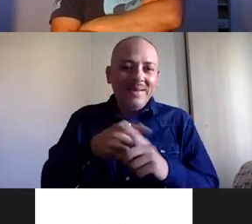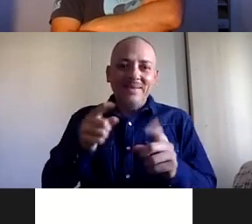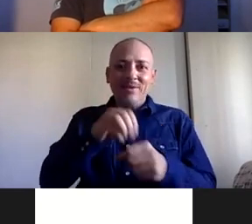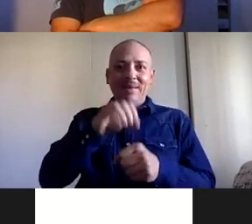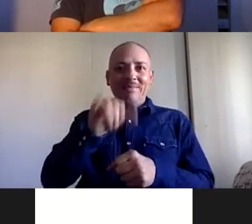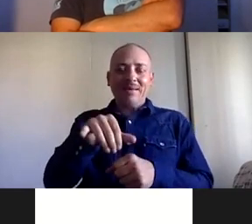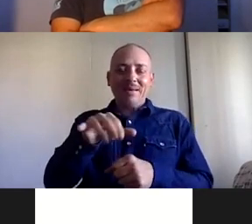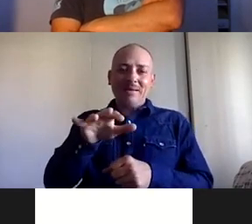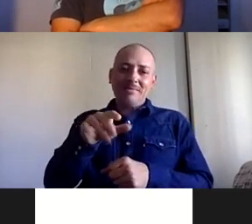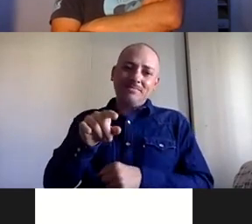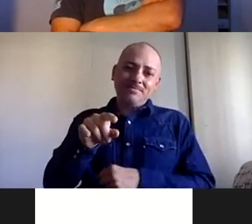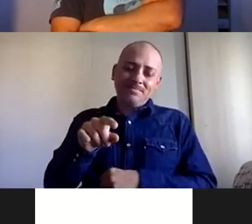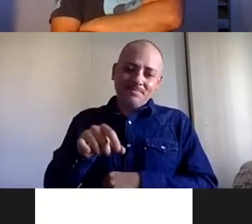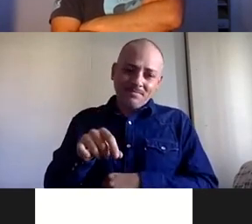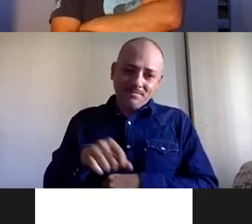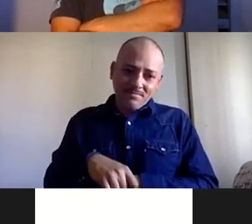the